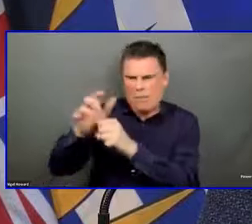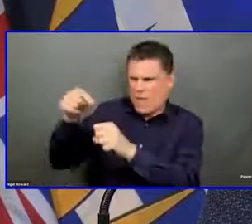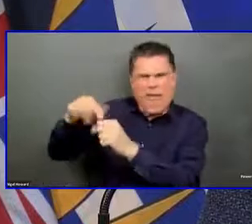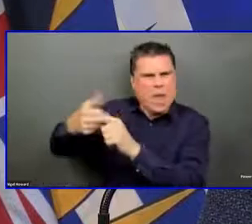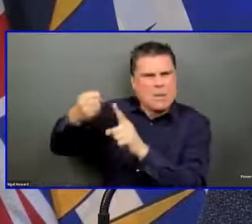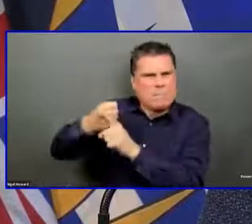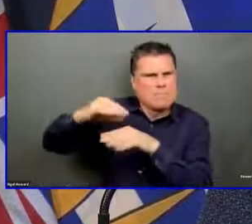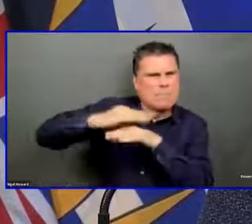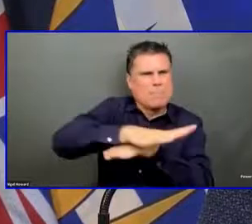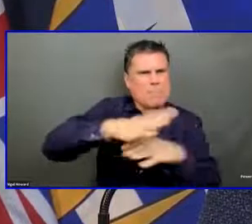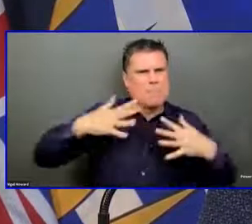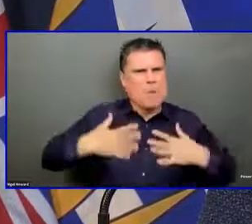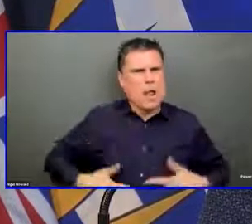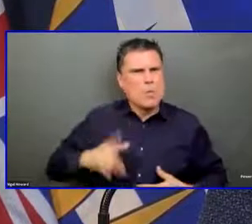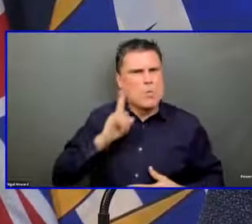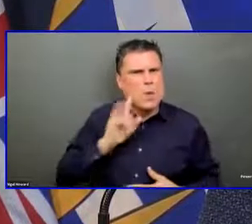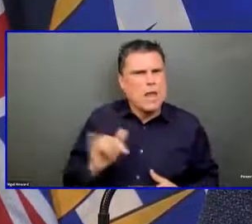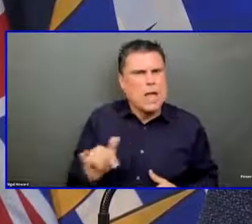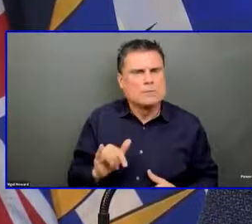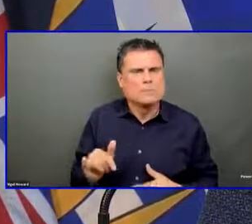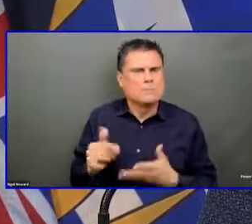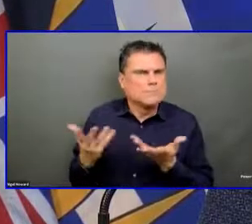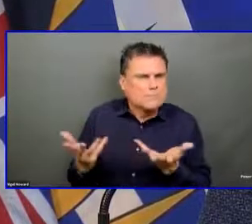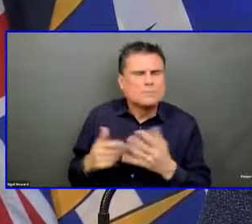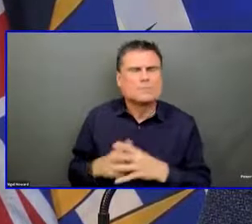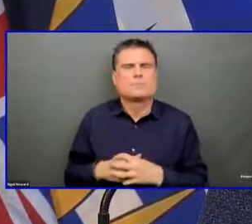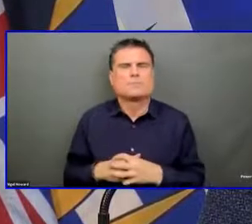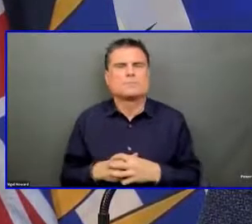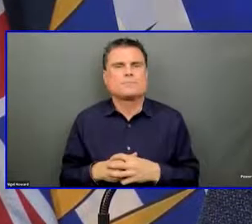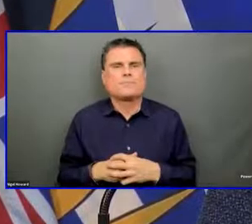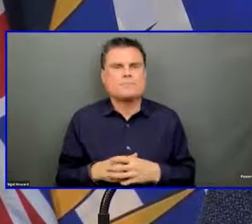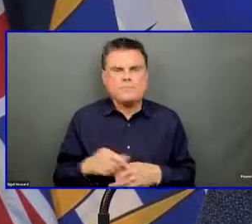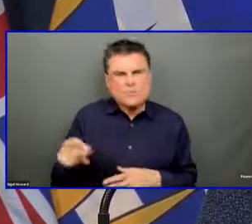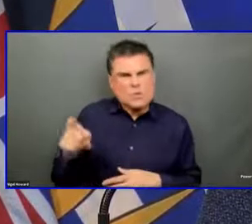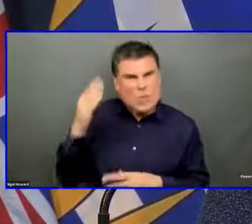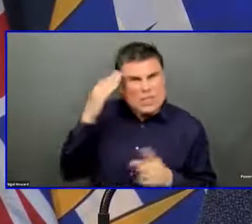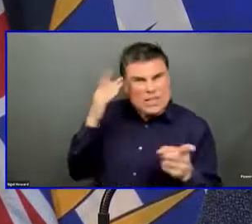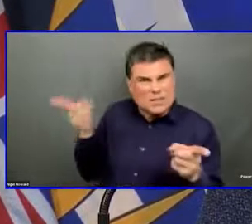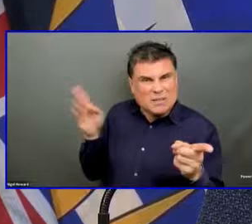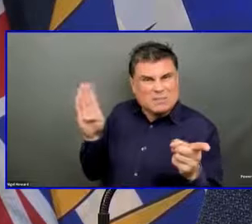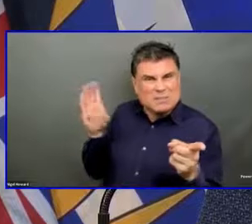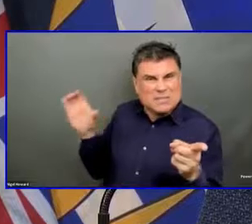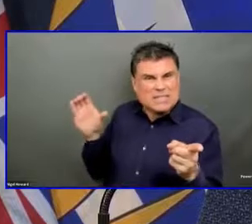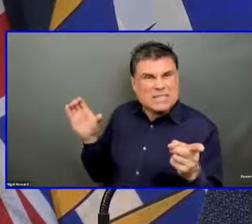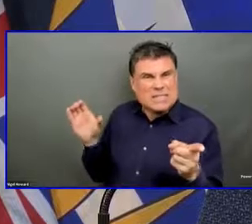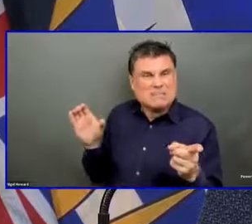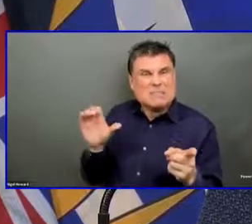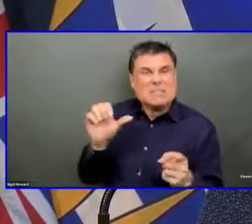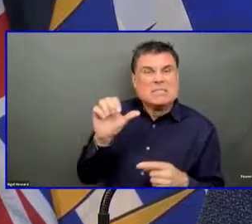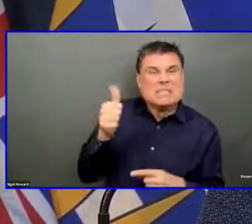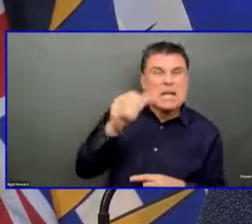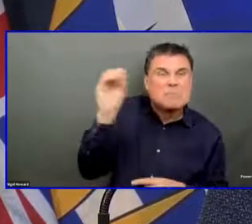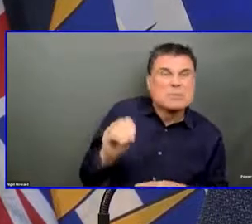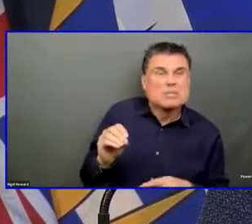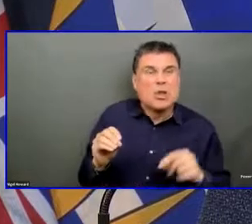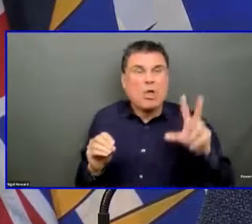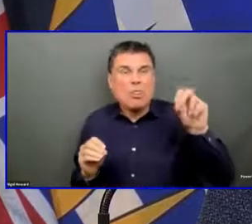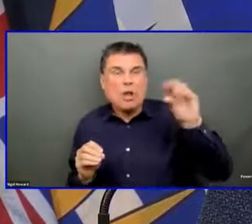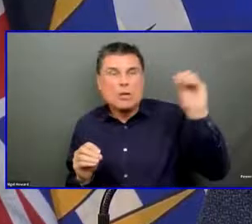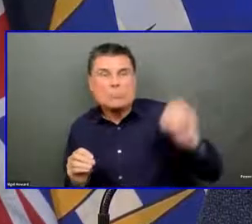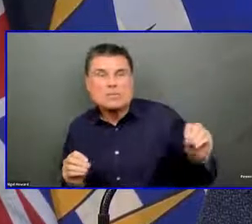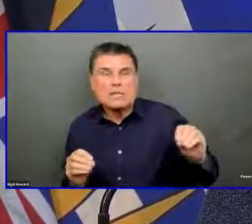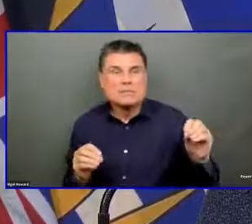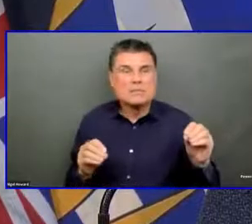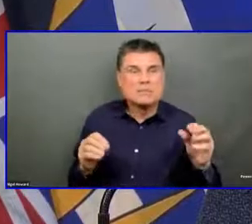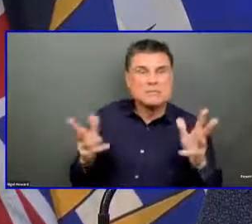agree with do you think BC is seeing similar numbers to what is coming out of other jurisdictions? And do you have a plan at this point to start providing